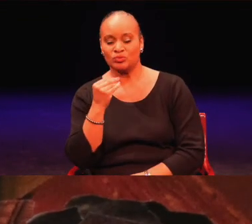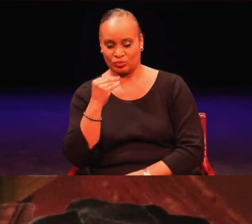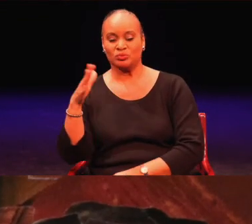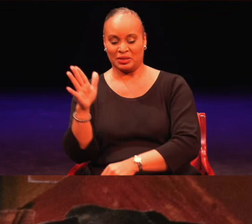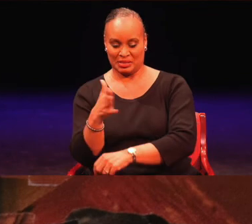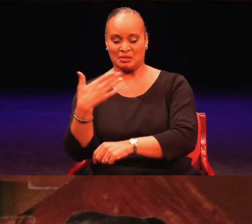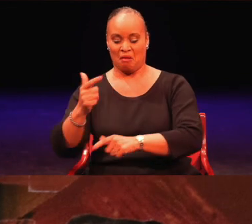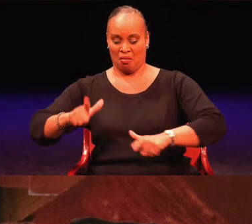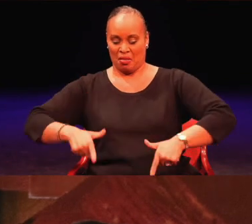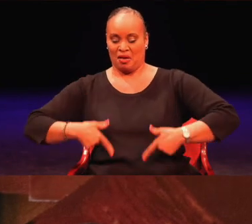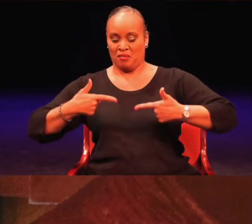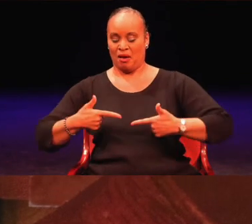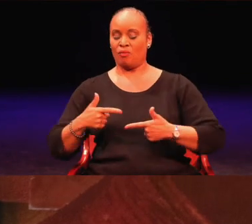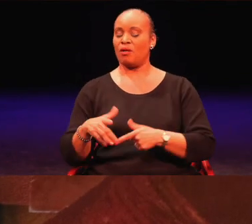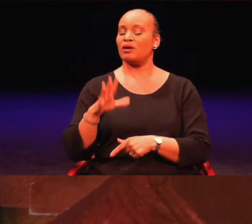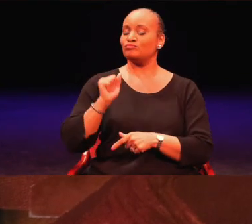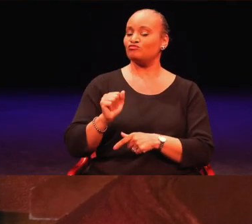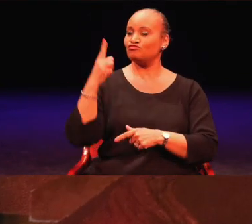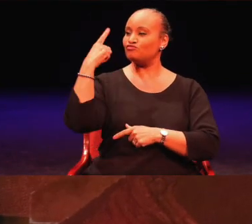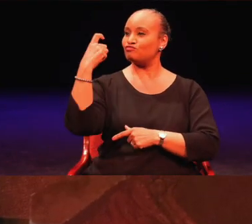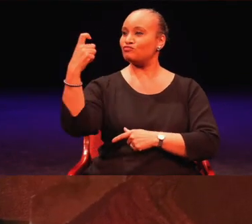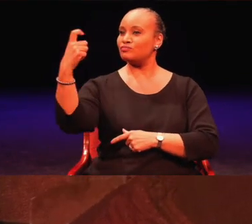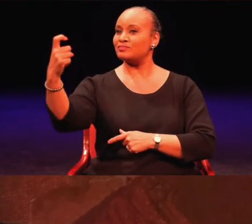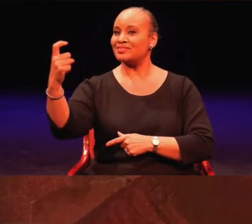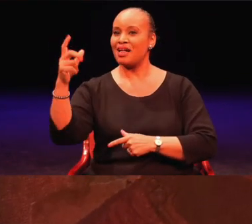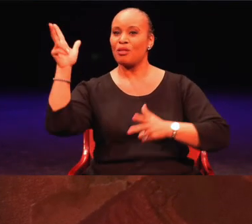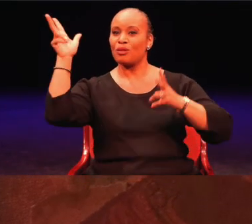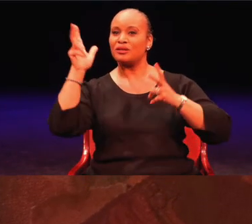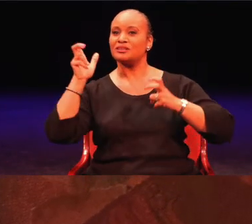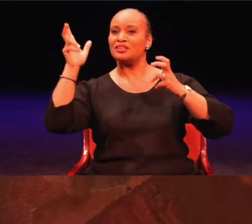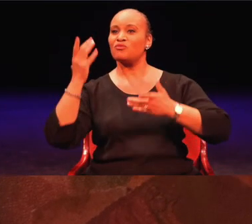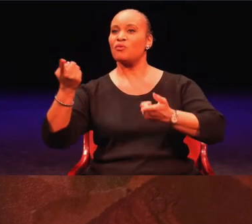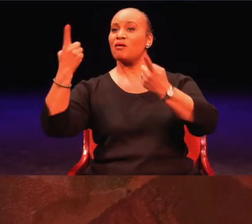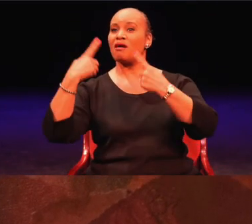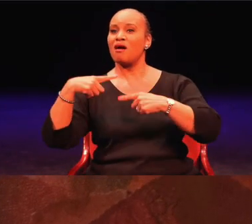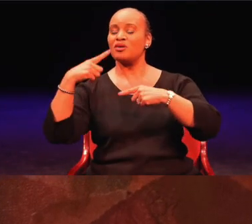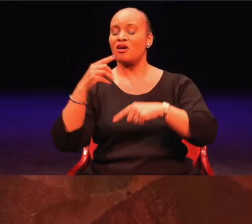dunk dreams, listening for the coming of the blues.